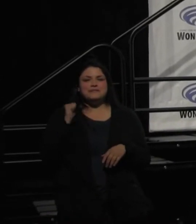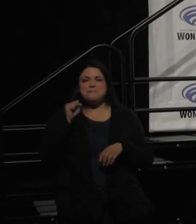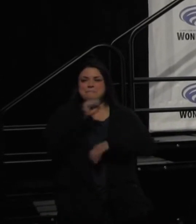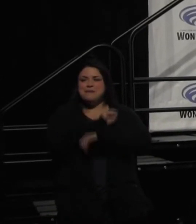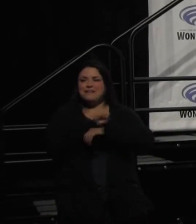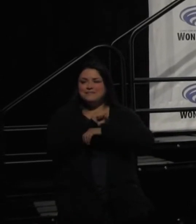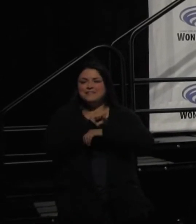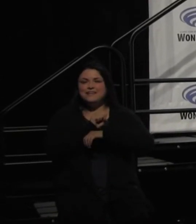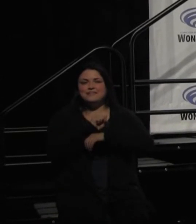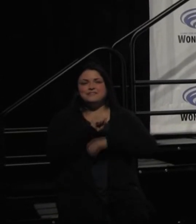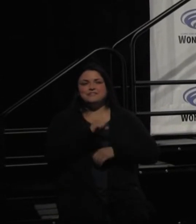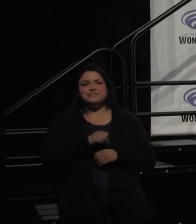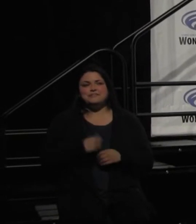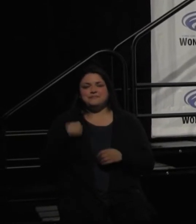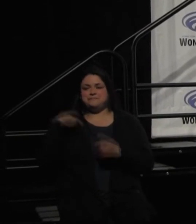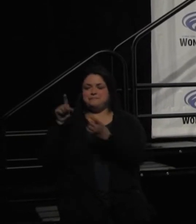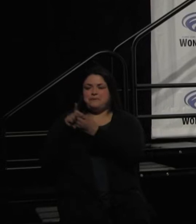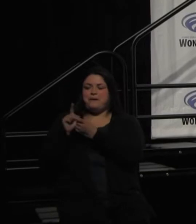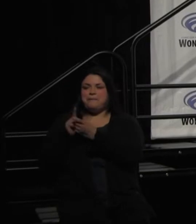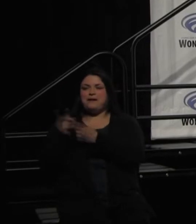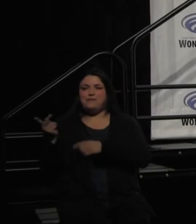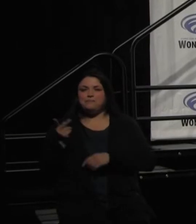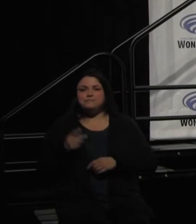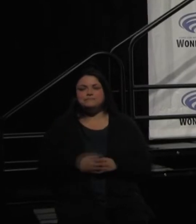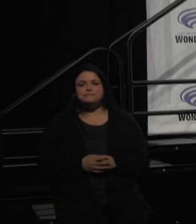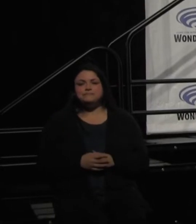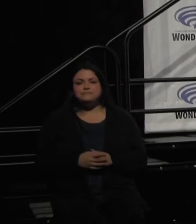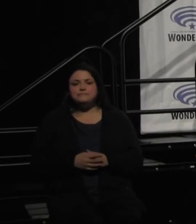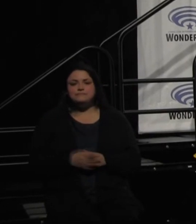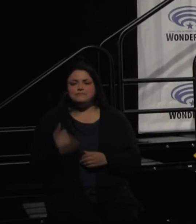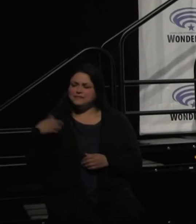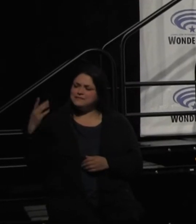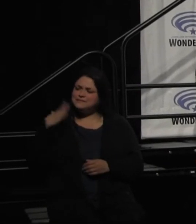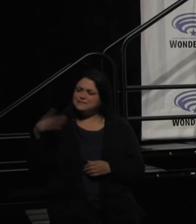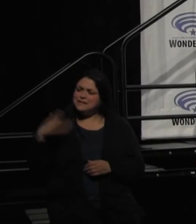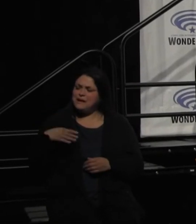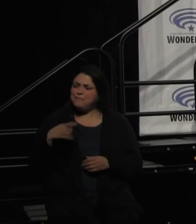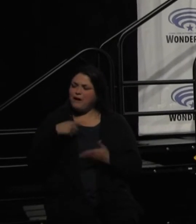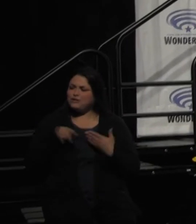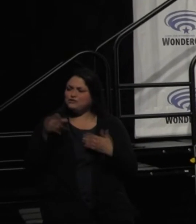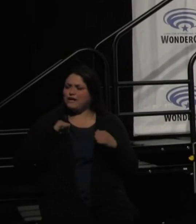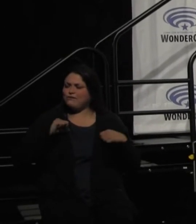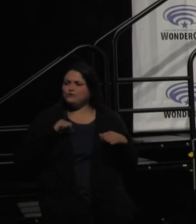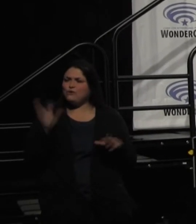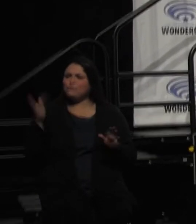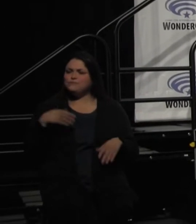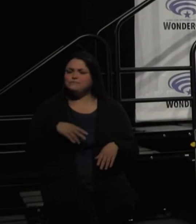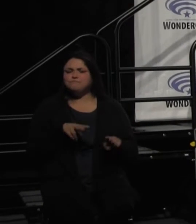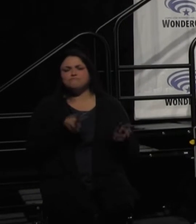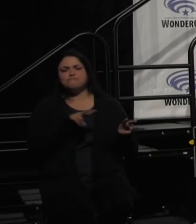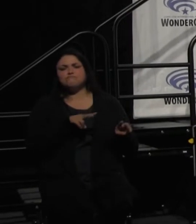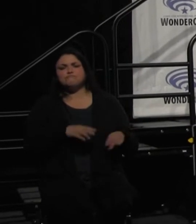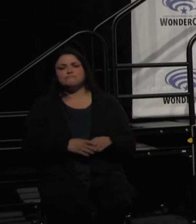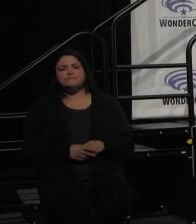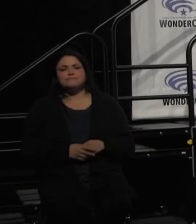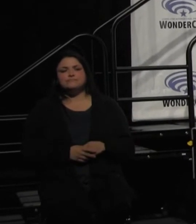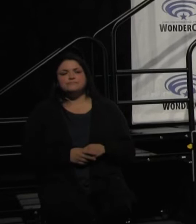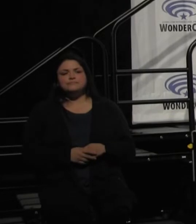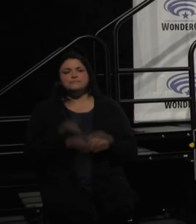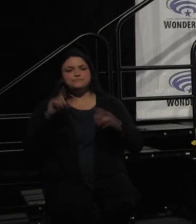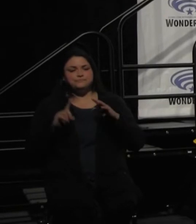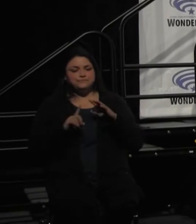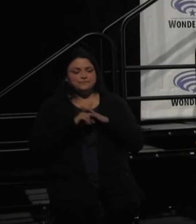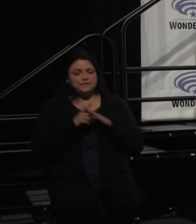and I met Cheech, and I said, come on down and check out the show, you know. He's okay, so he shows up,